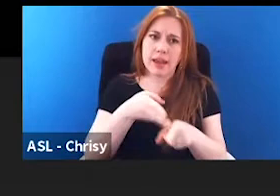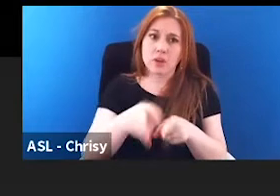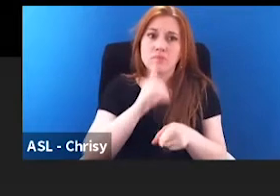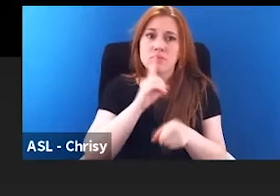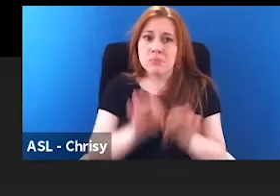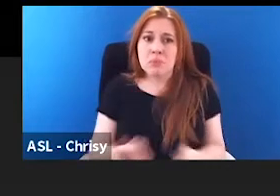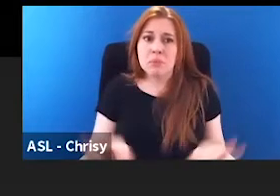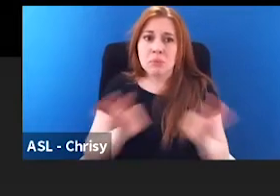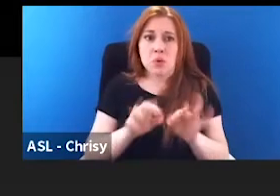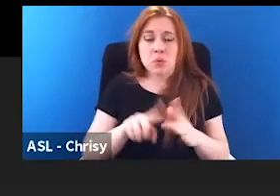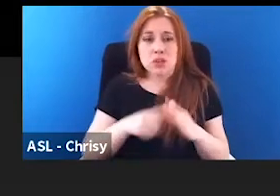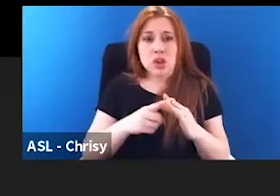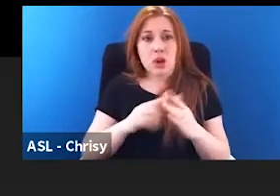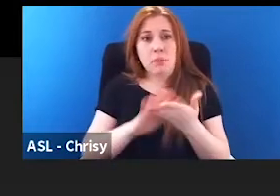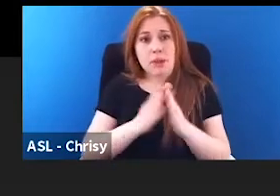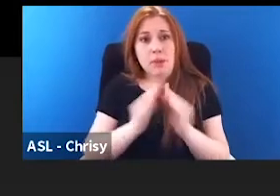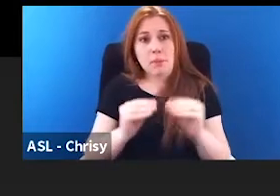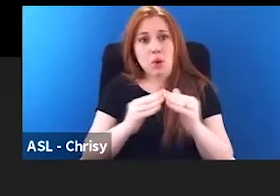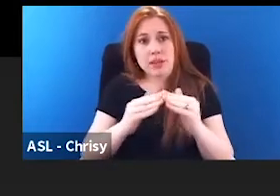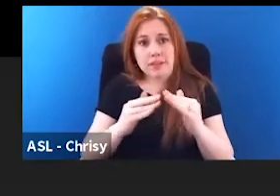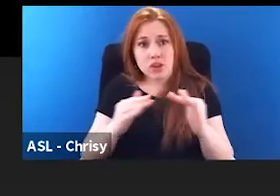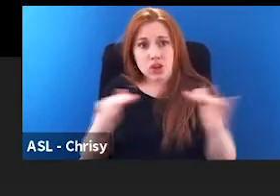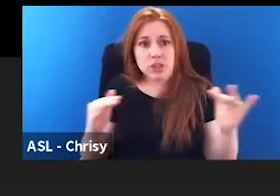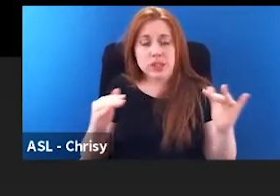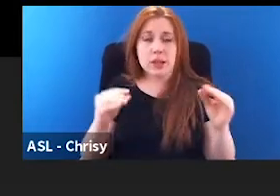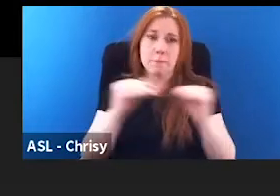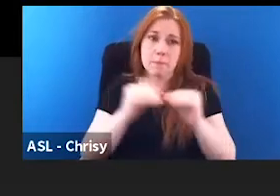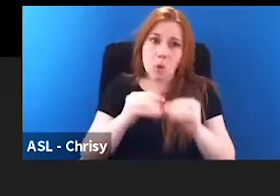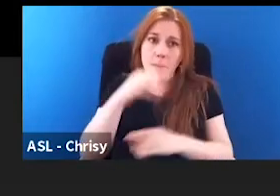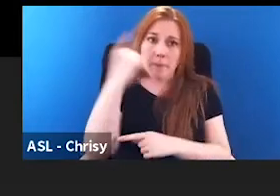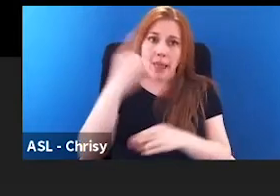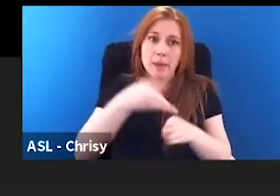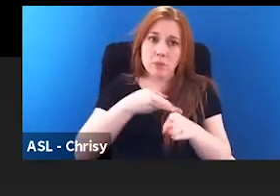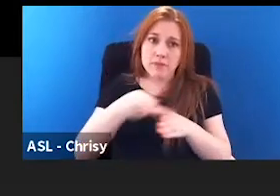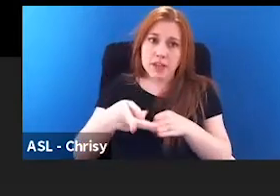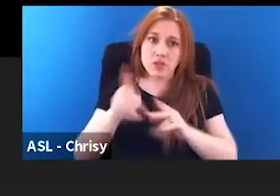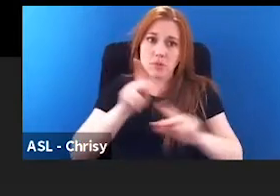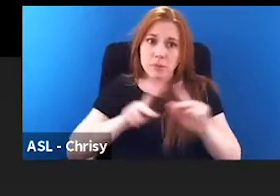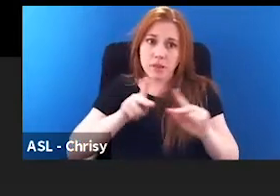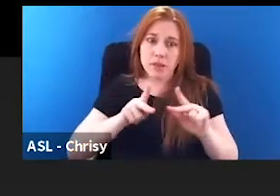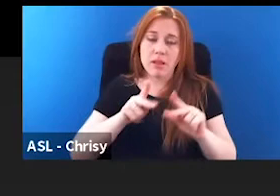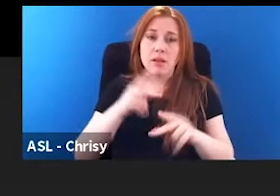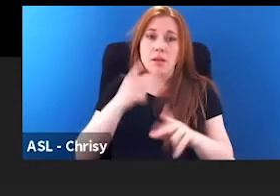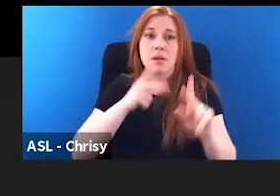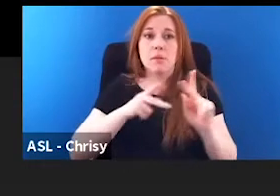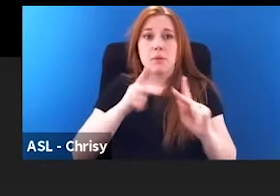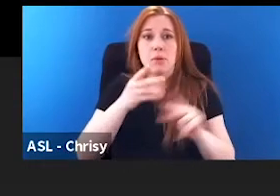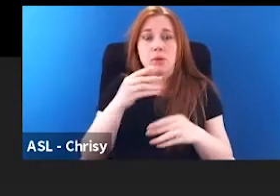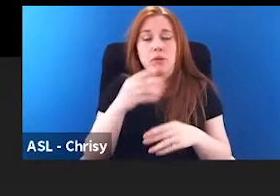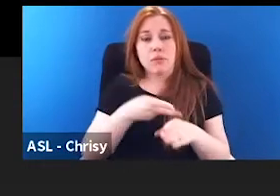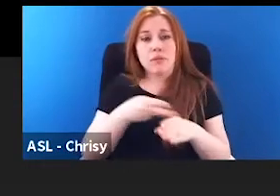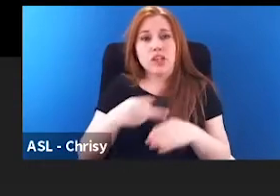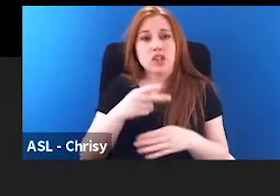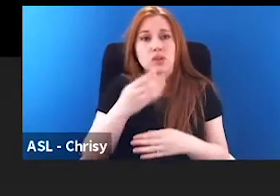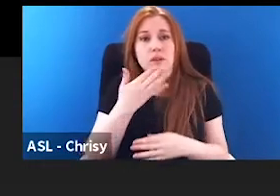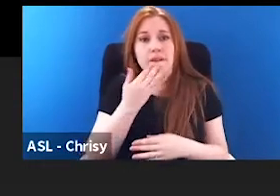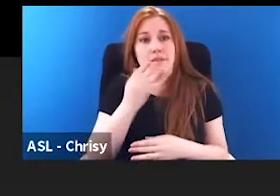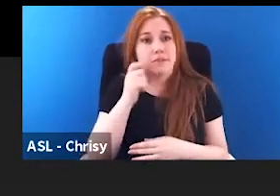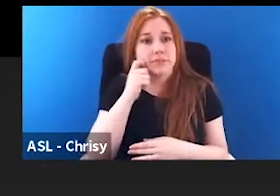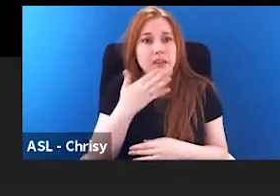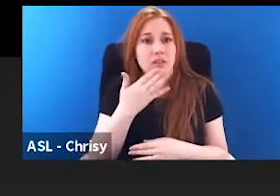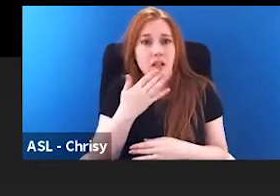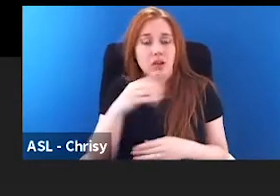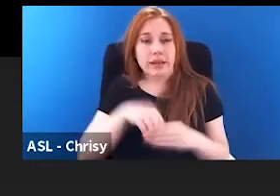begin to diversify the pipeline of professionals, Black professionals, professionals of color in our industry. And so with